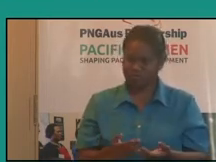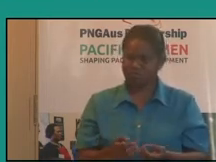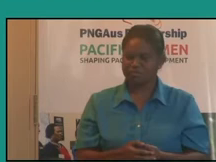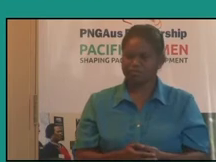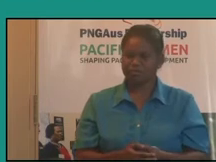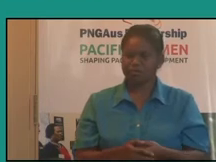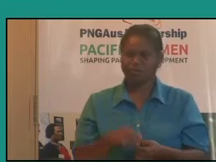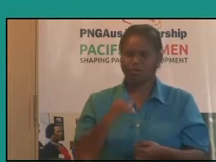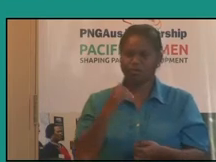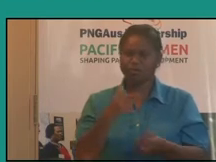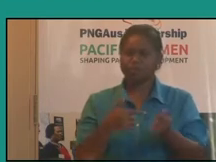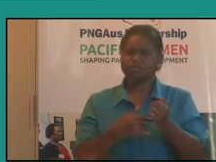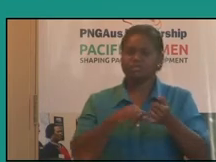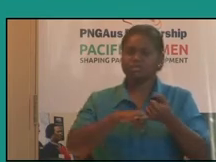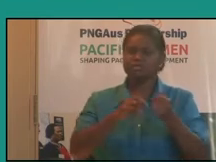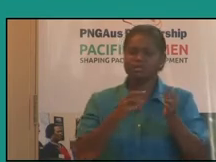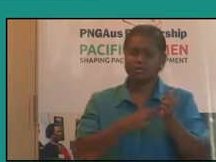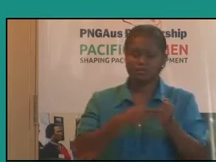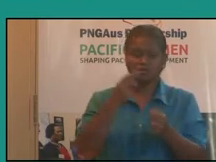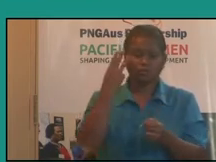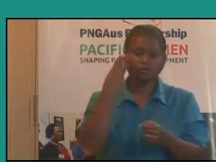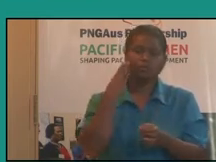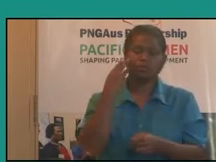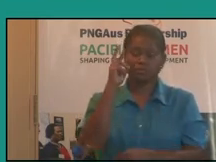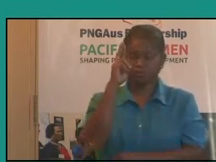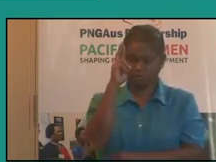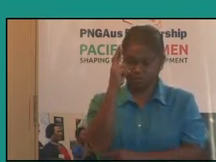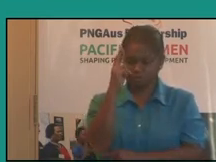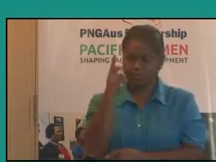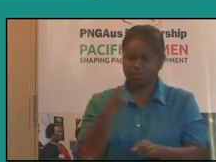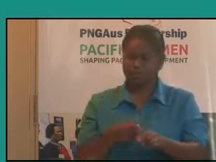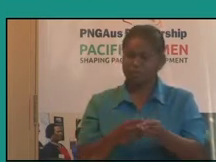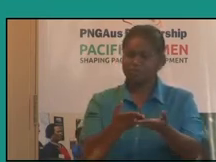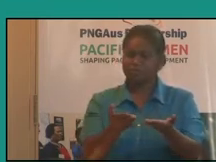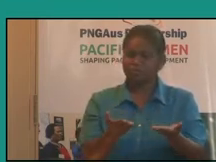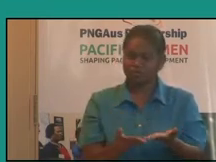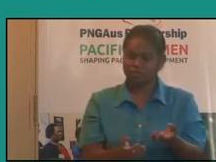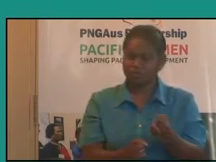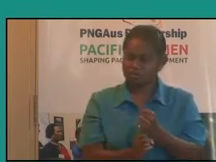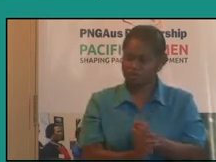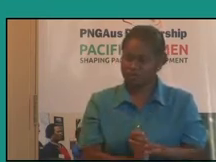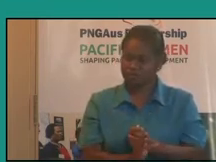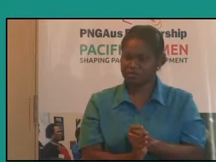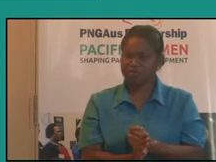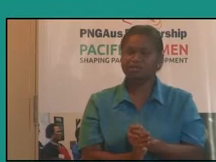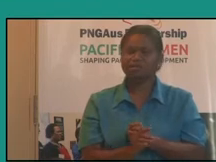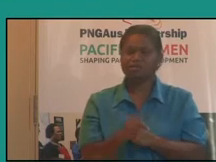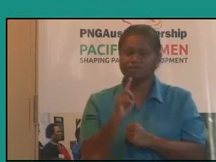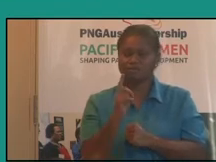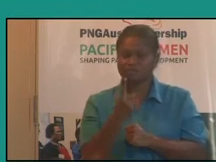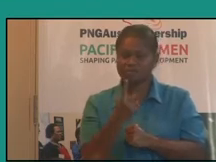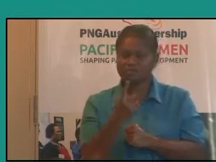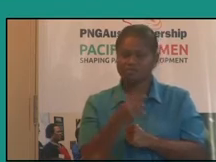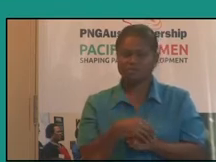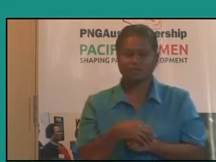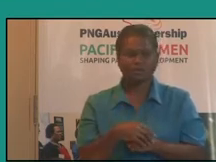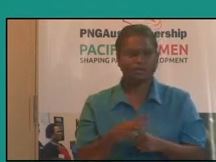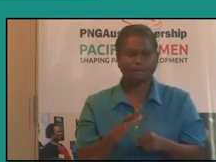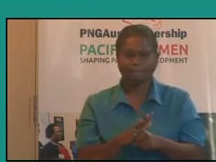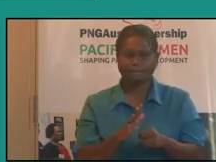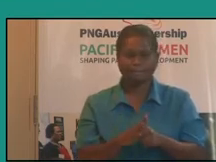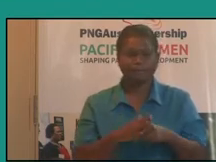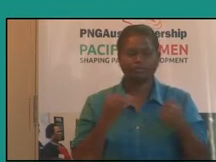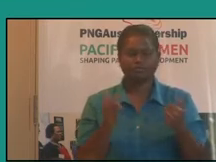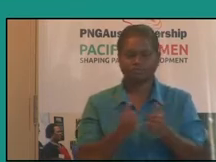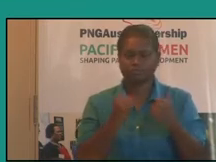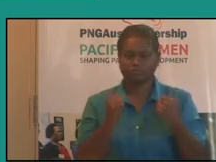TSM, for women representation in the provincial governments, we had to undertake a lot of work. And so we had